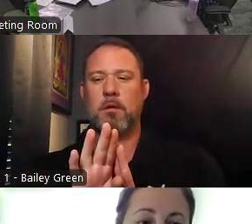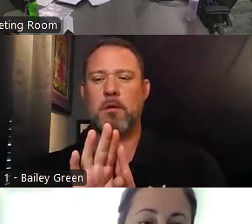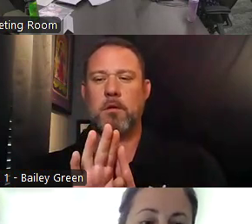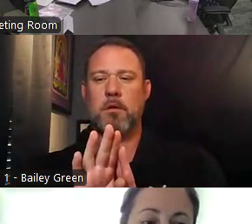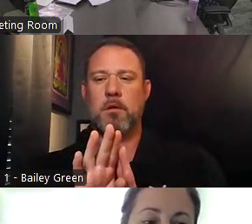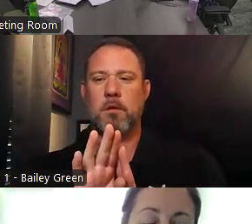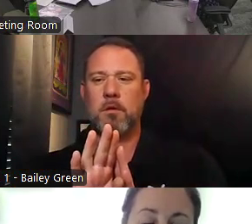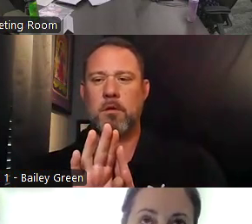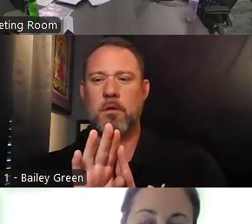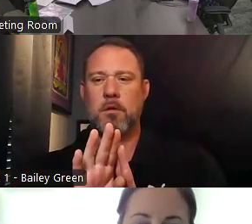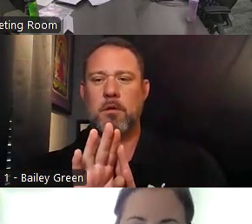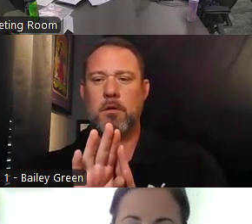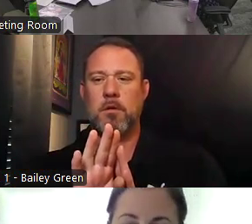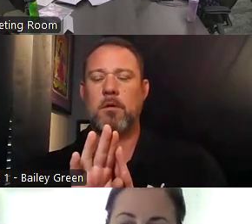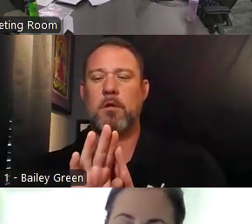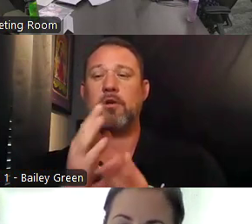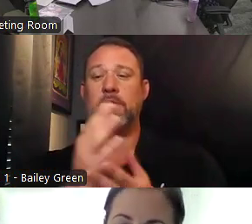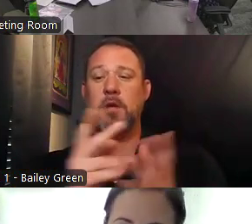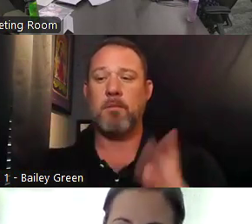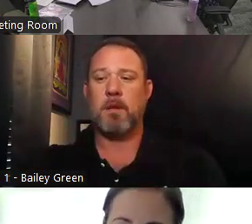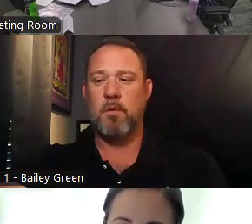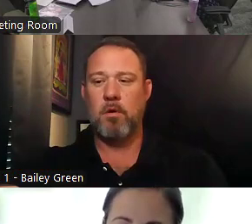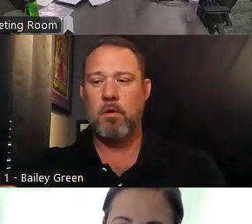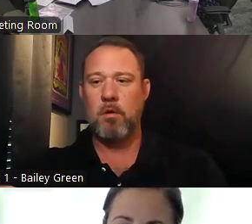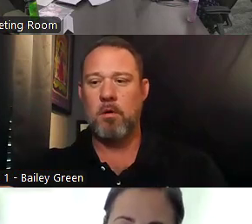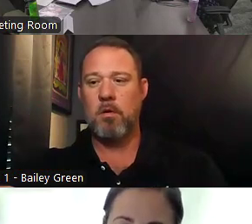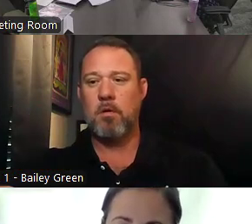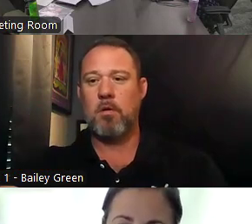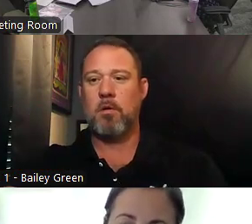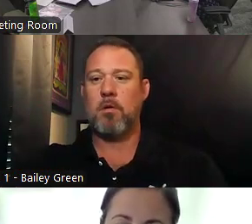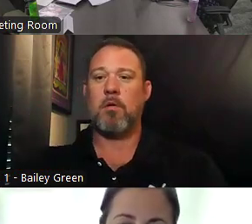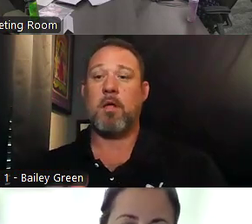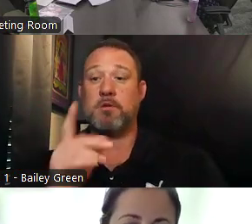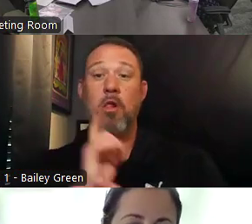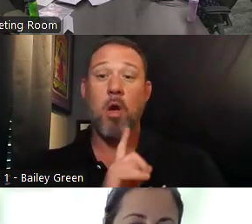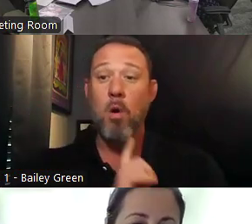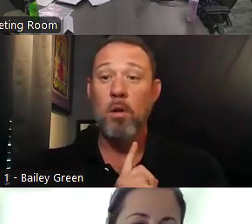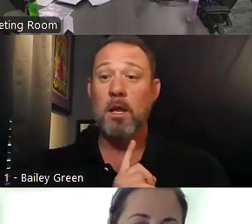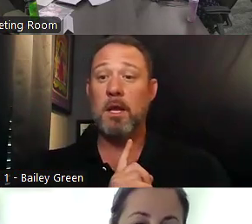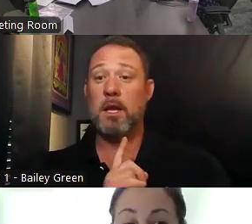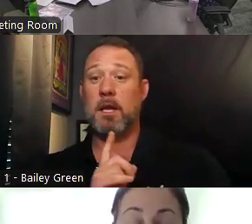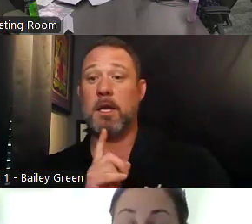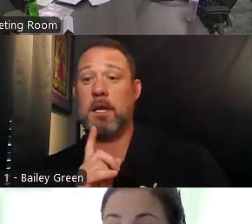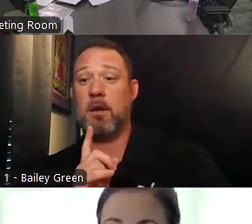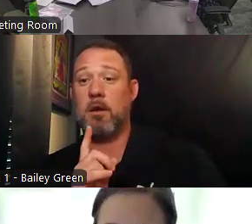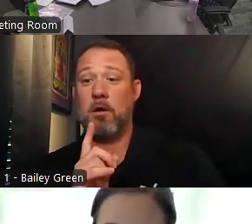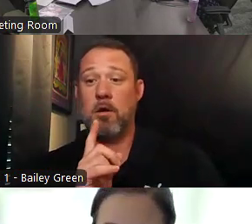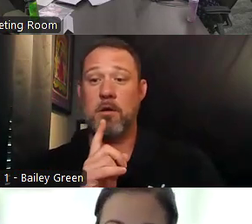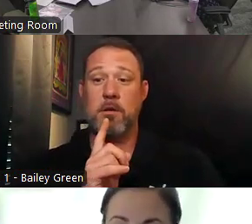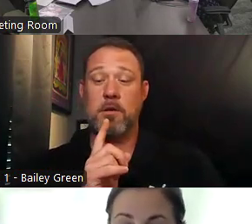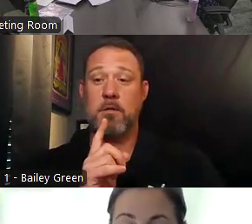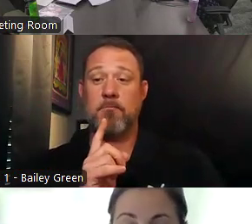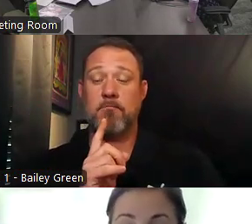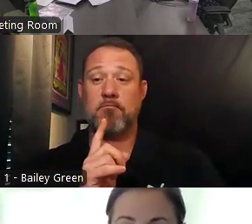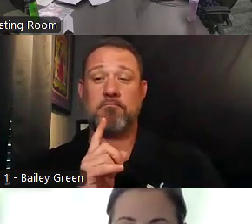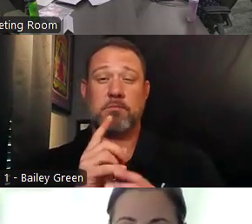that there's some folks that are almost thinking about, is loneliness a neuropsychiatric symptom